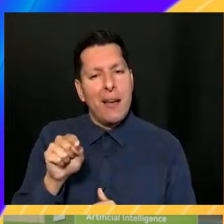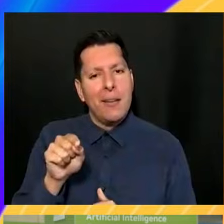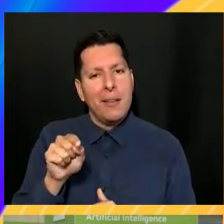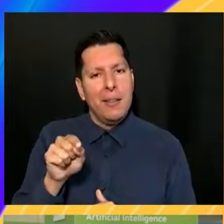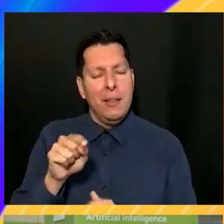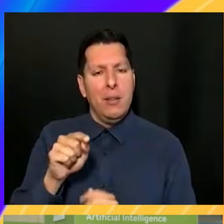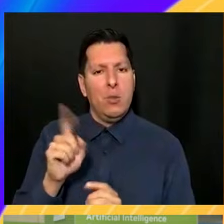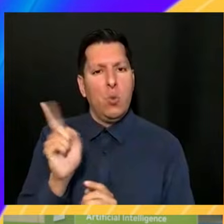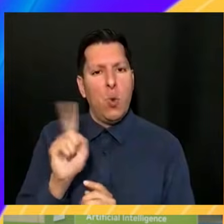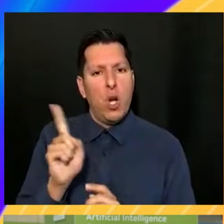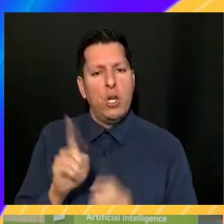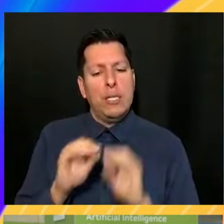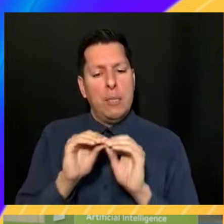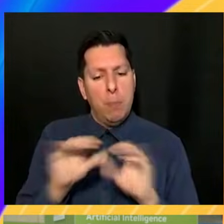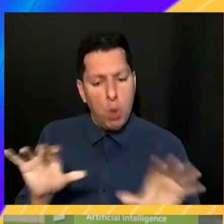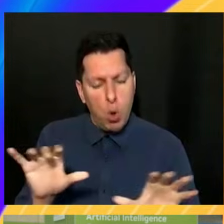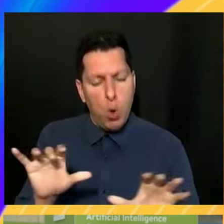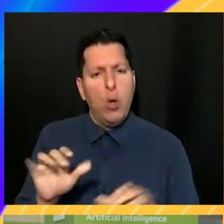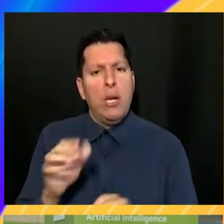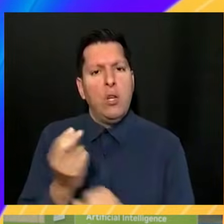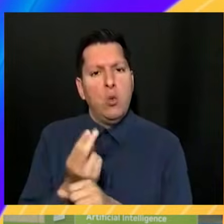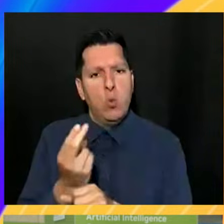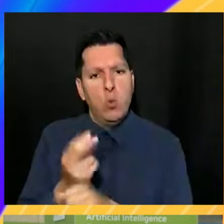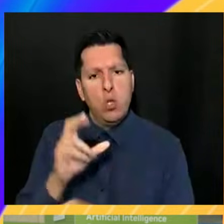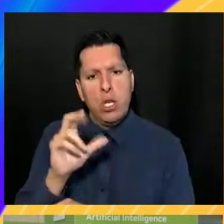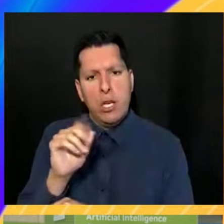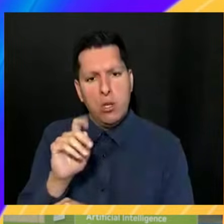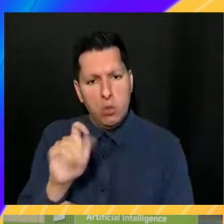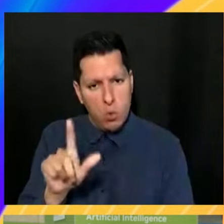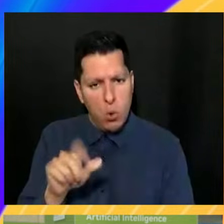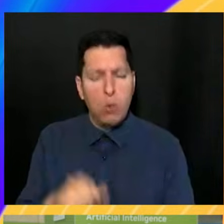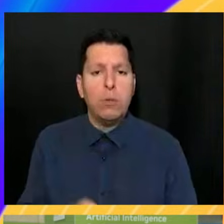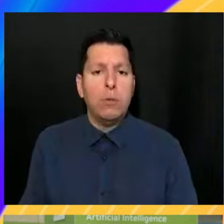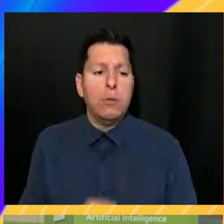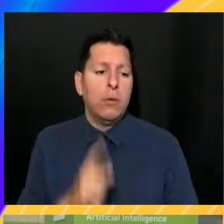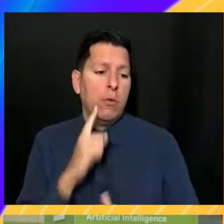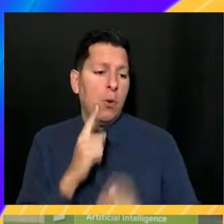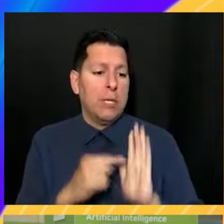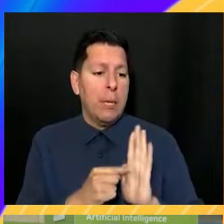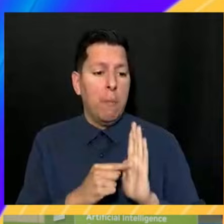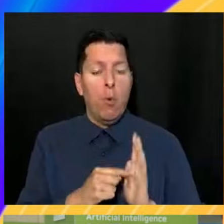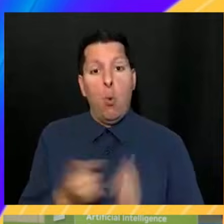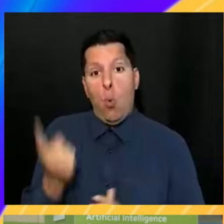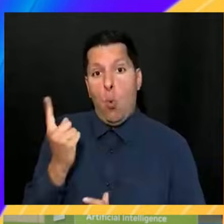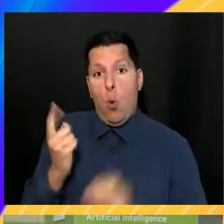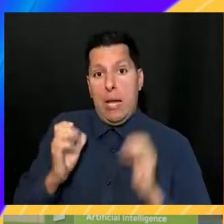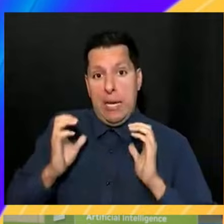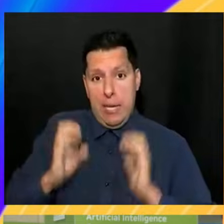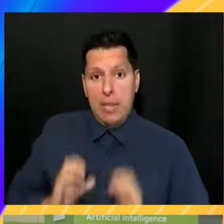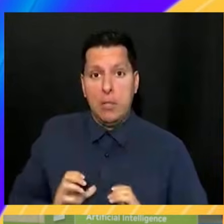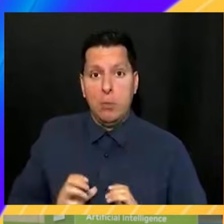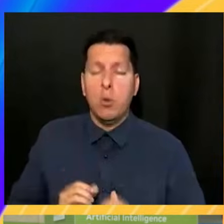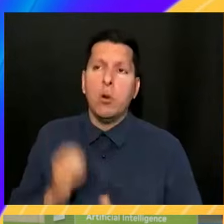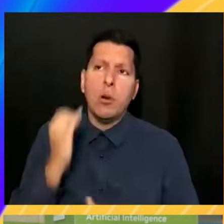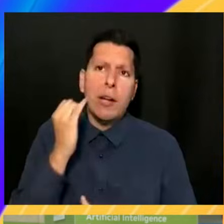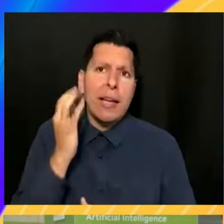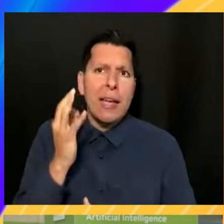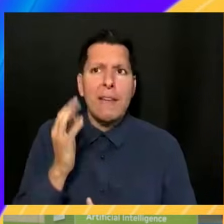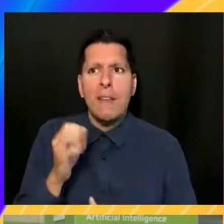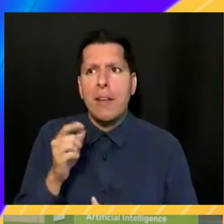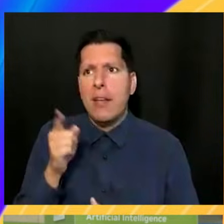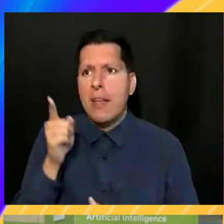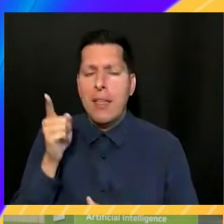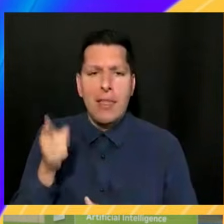these controls. So for example, a lot of our customers, they want to, if they're a US-based higher ed institution, they don't